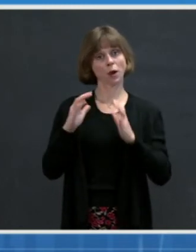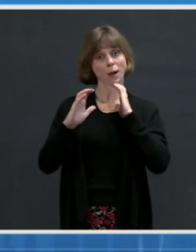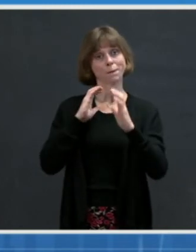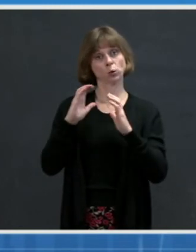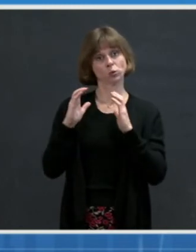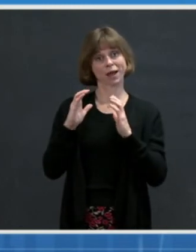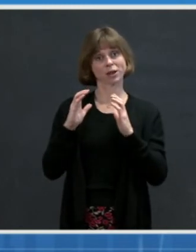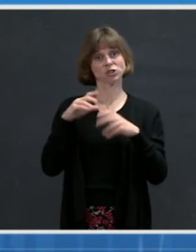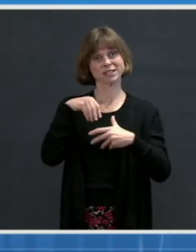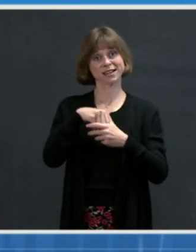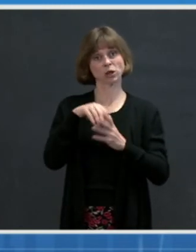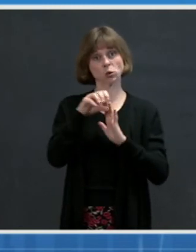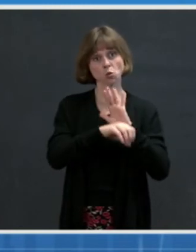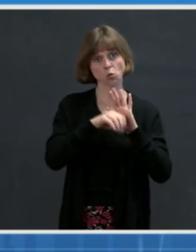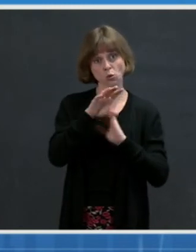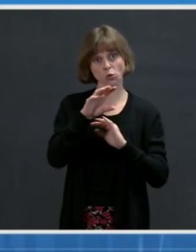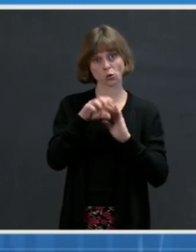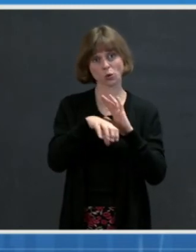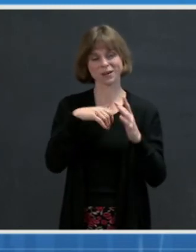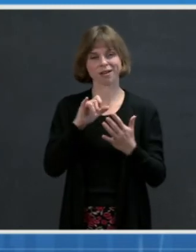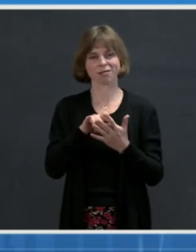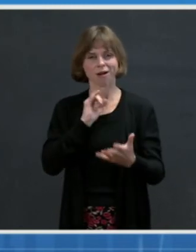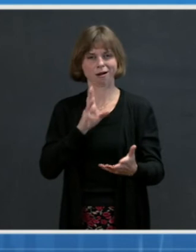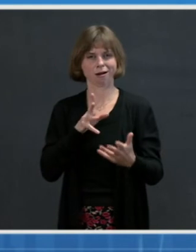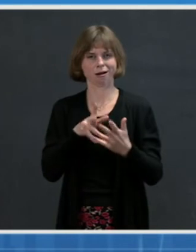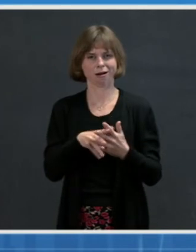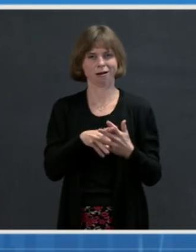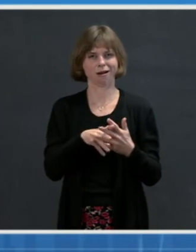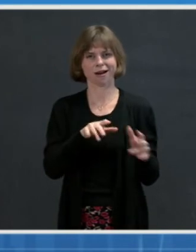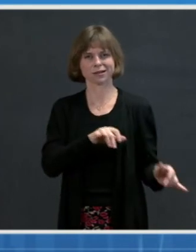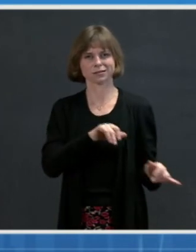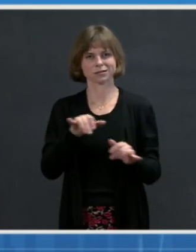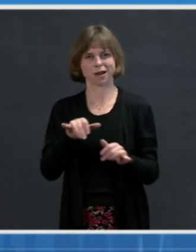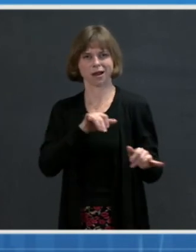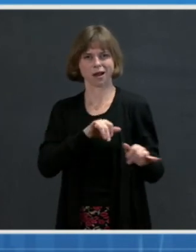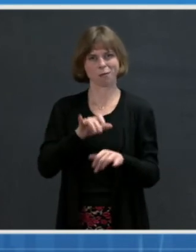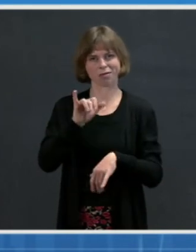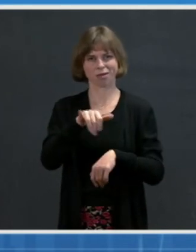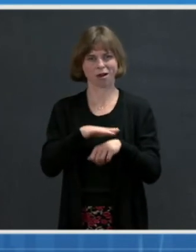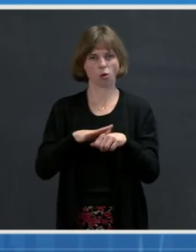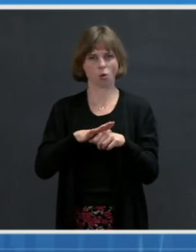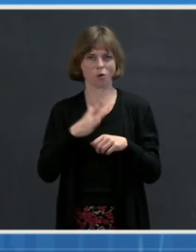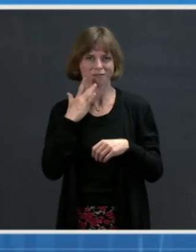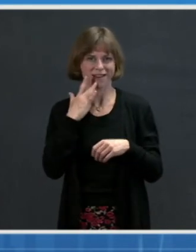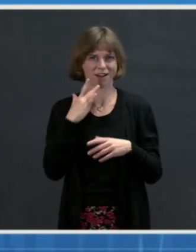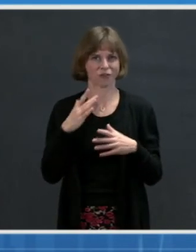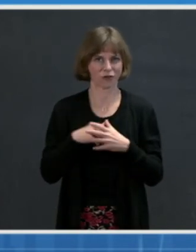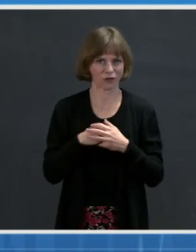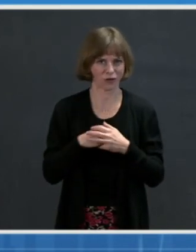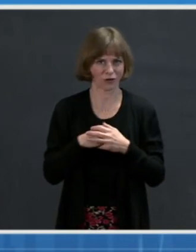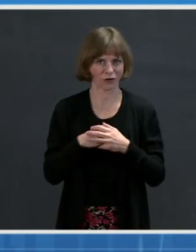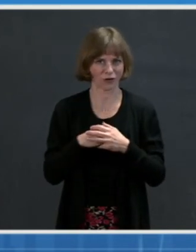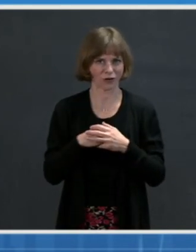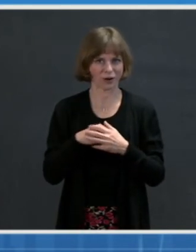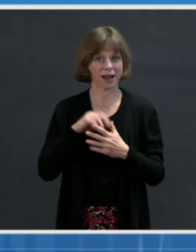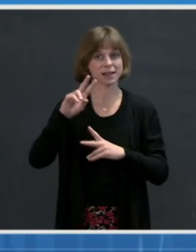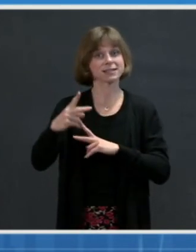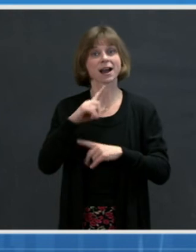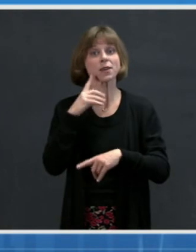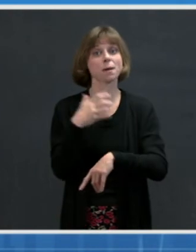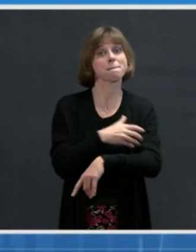is grounded in the local flavor and culture as a way to resonate with the city's residents. Second, one of the most powerful benefits